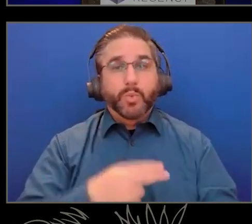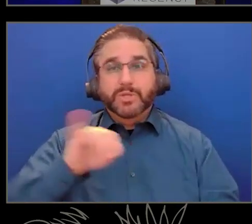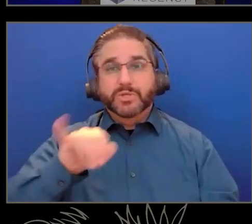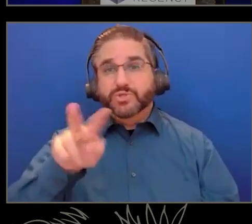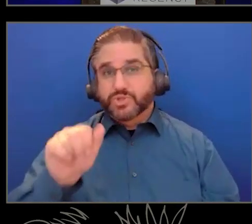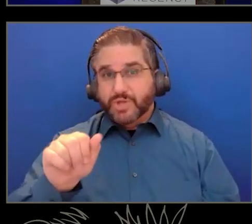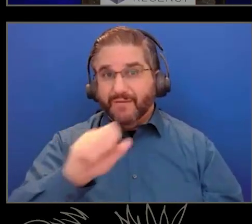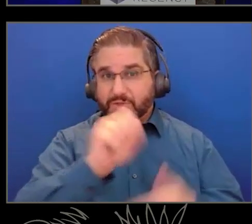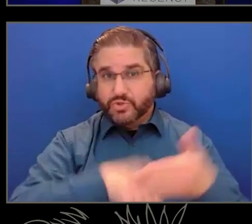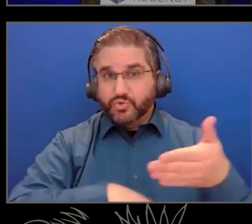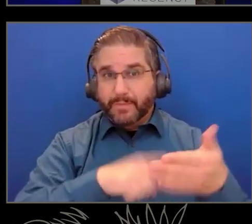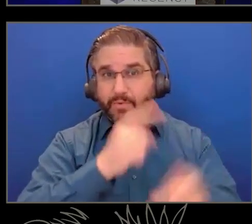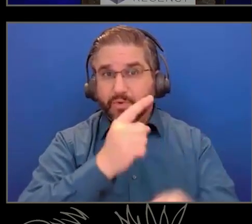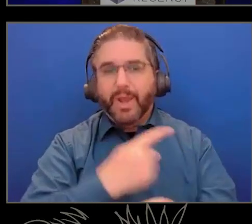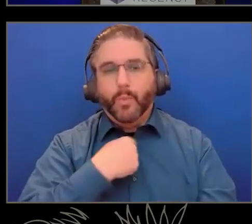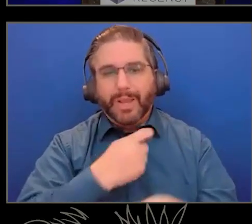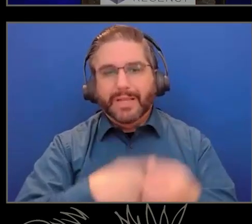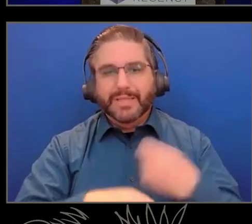do is we can say if